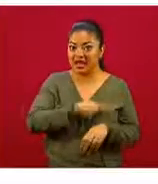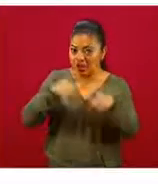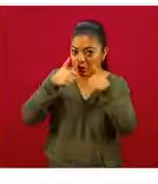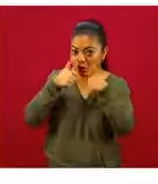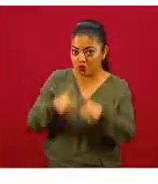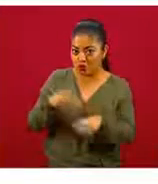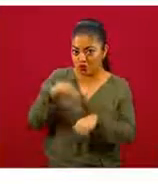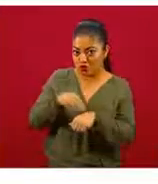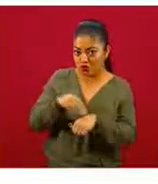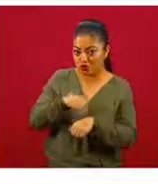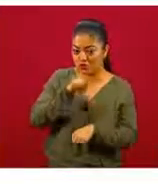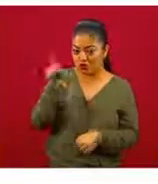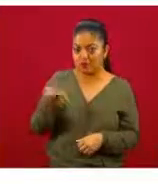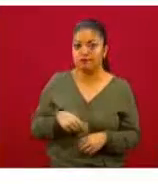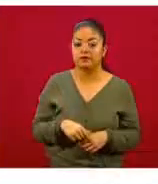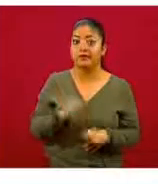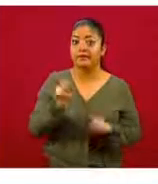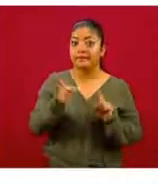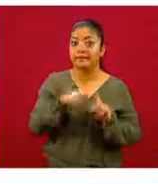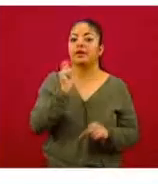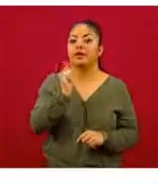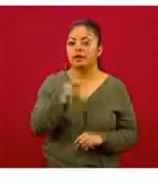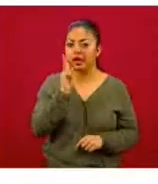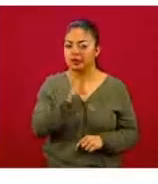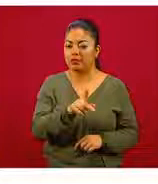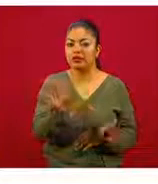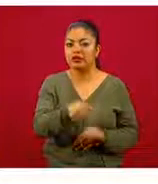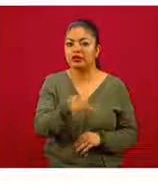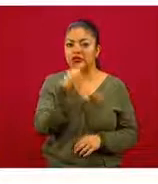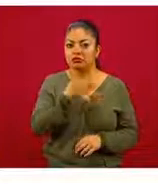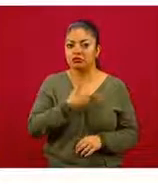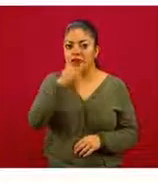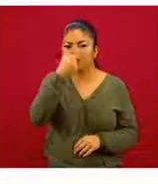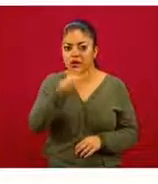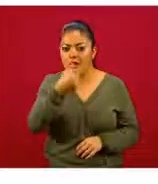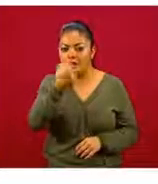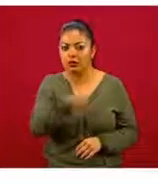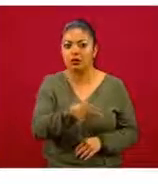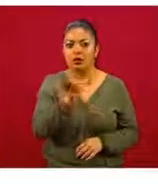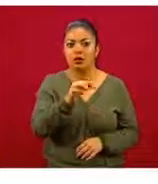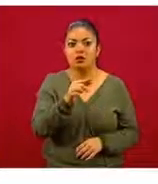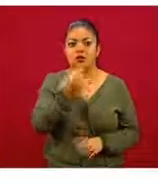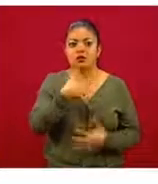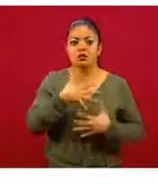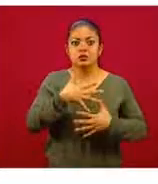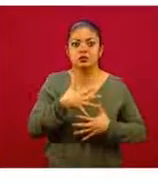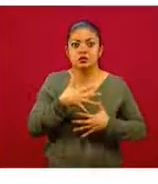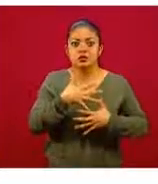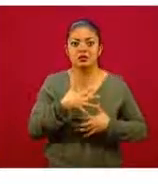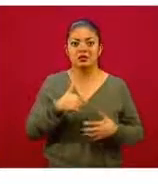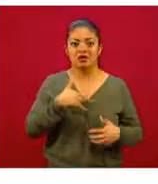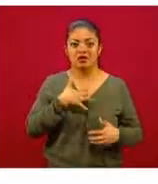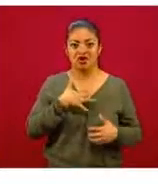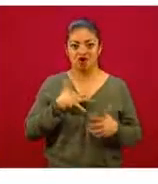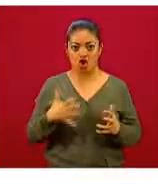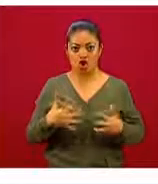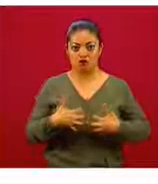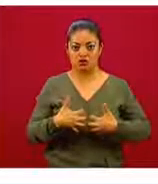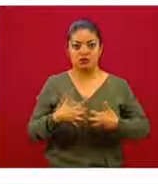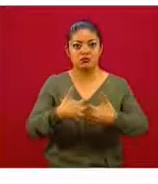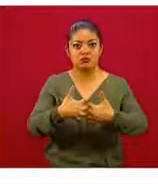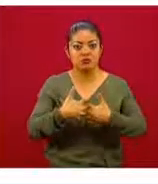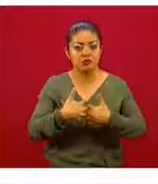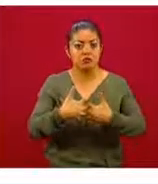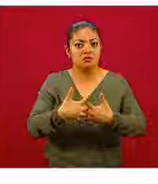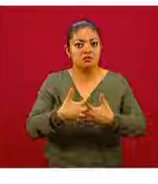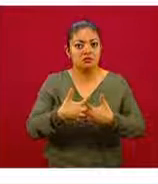attention on time. The first thing to do with your children is take a look at your child. Are they breathing